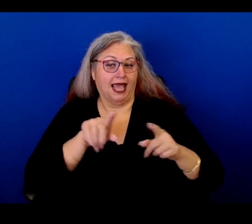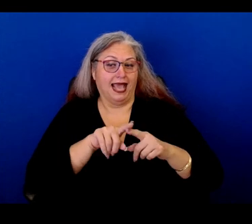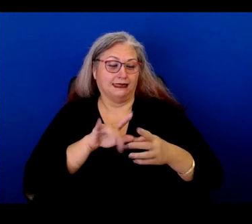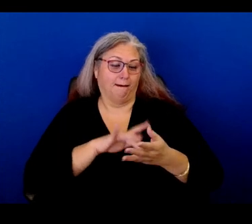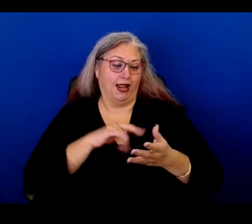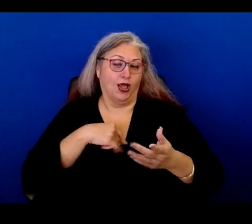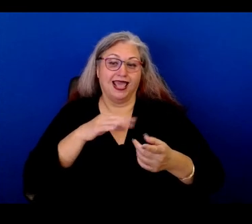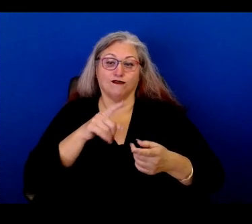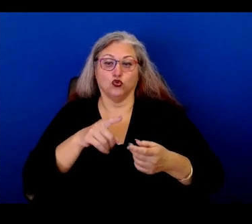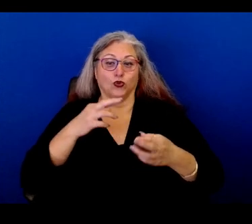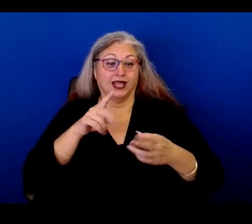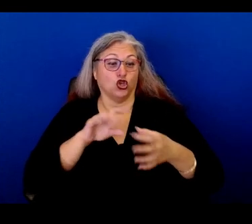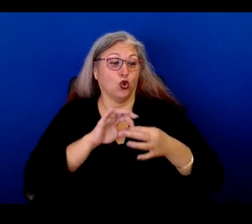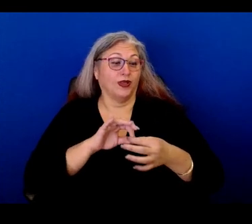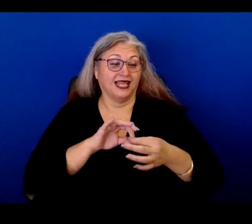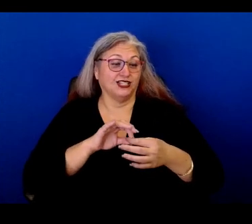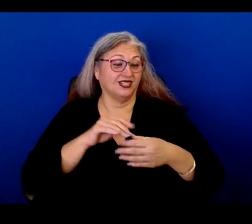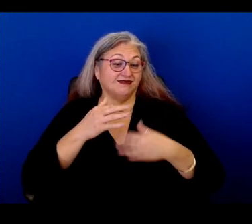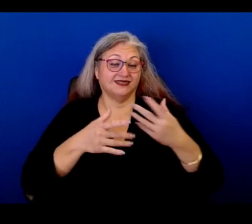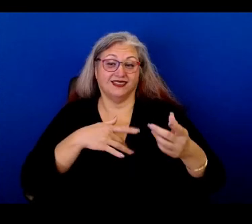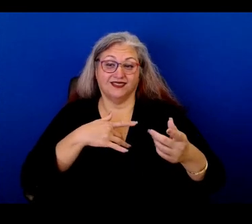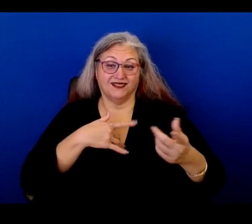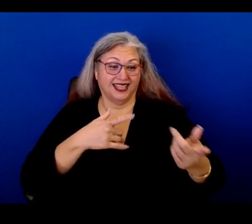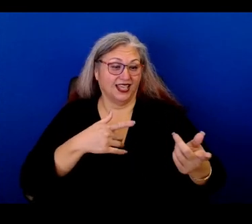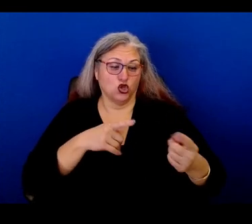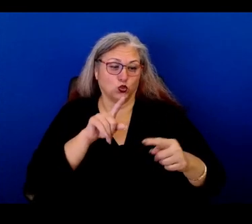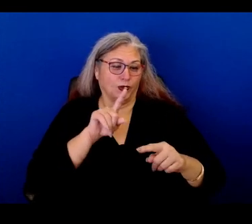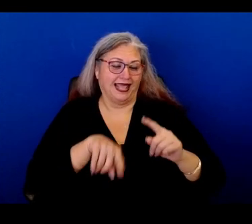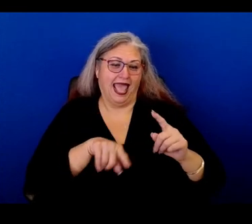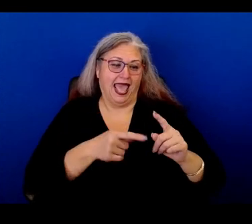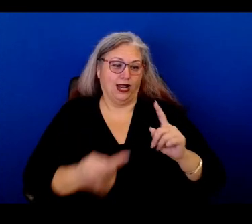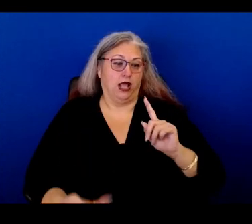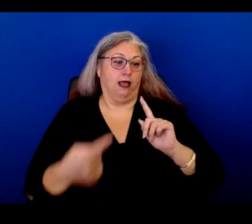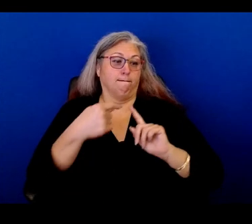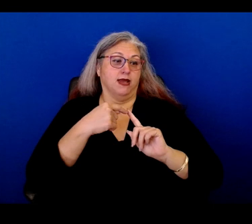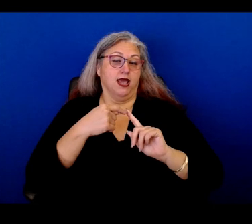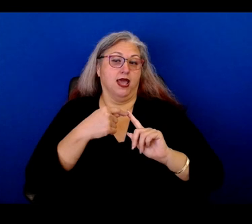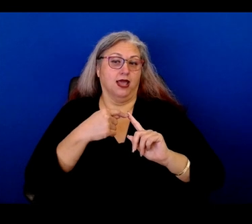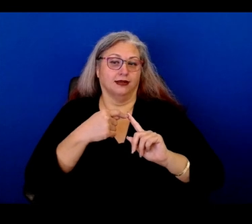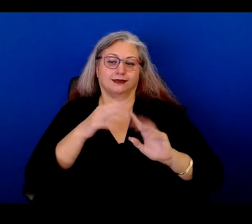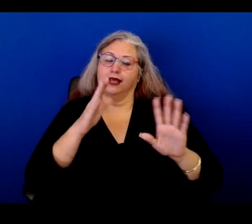get to the point in your relationship where there is no coming back for you, you have to let them go. And